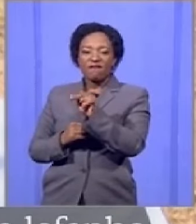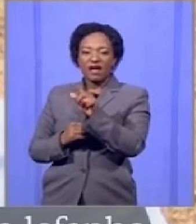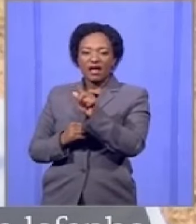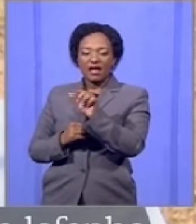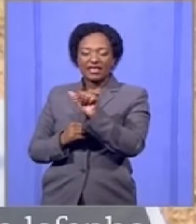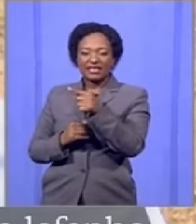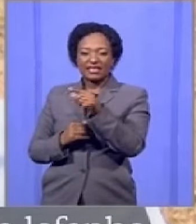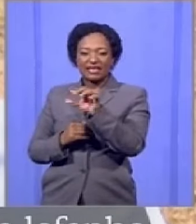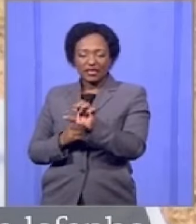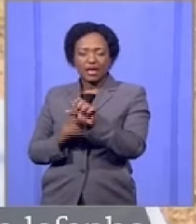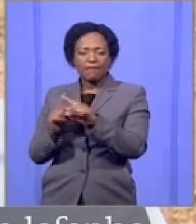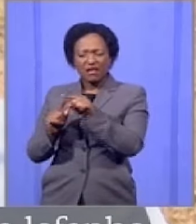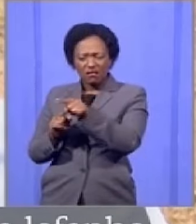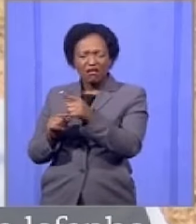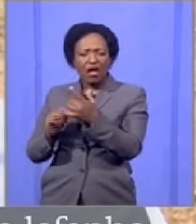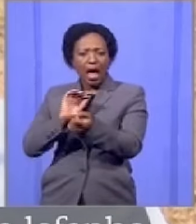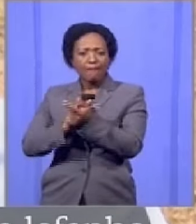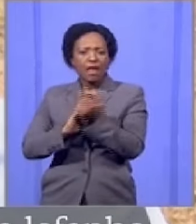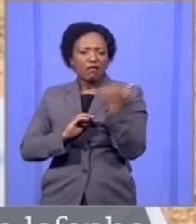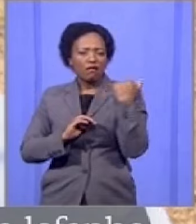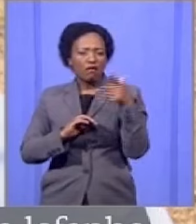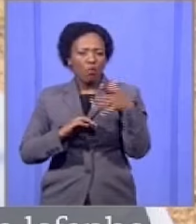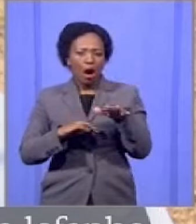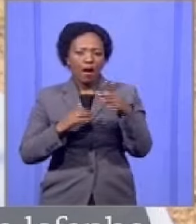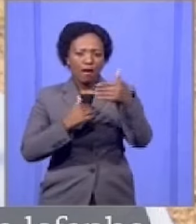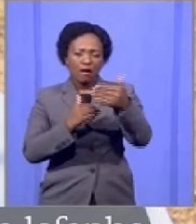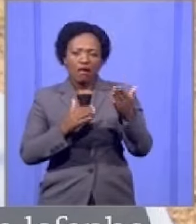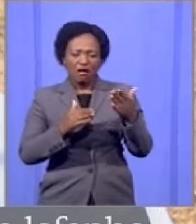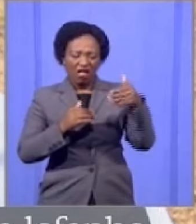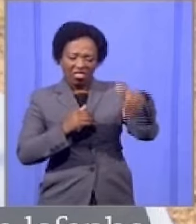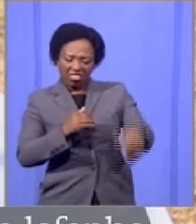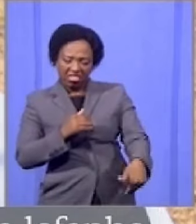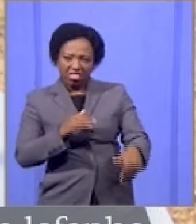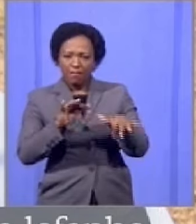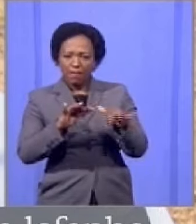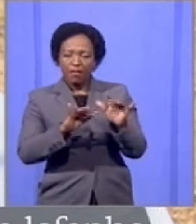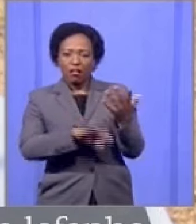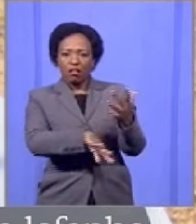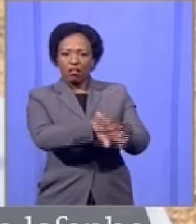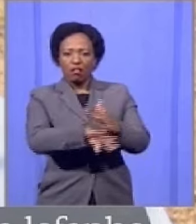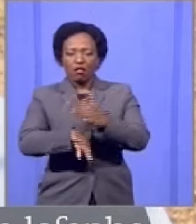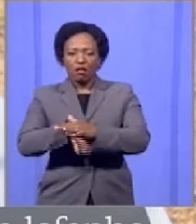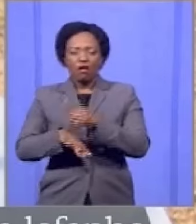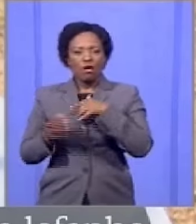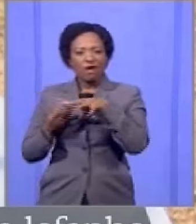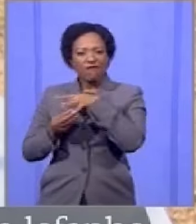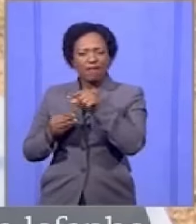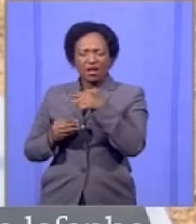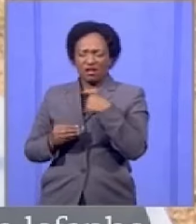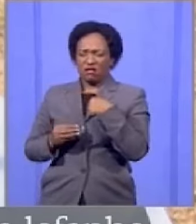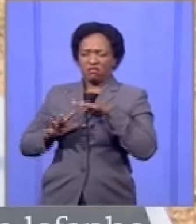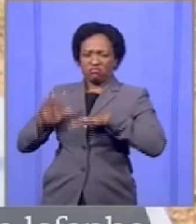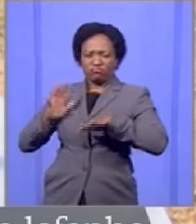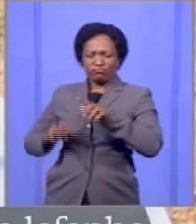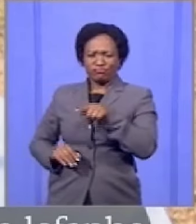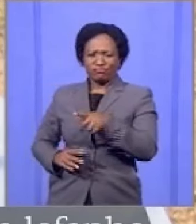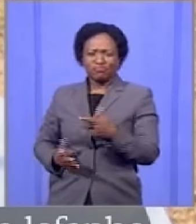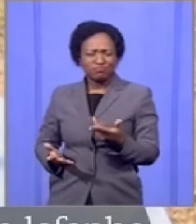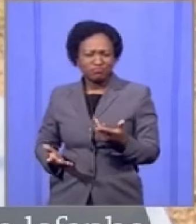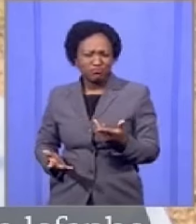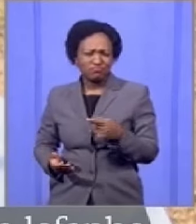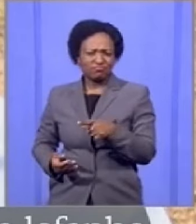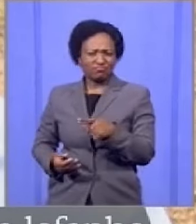the incident. So we as families, we were surprised because it left us with